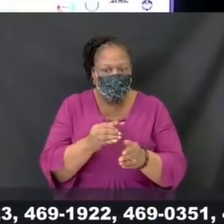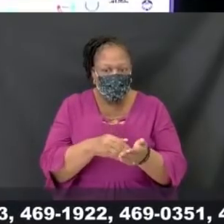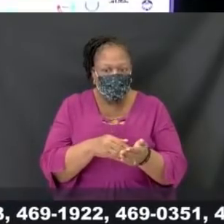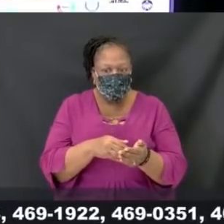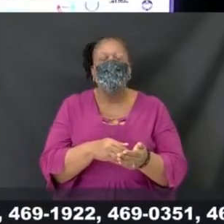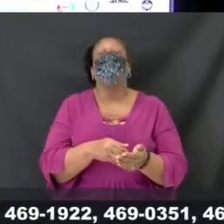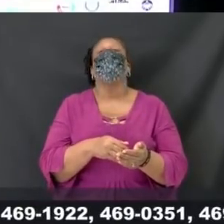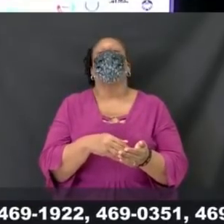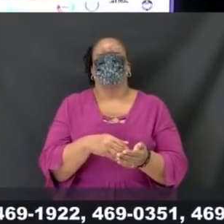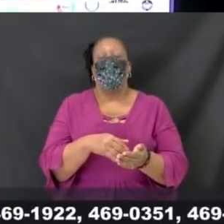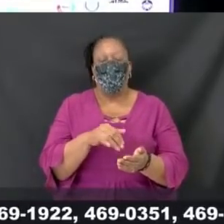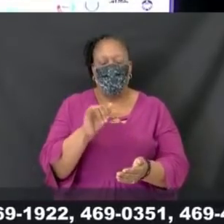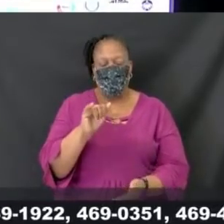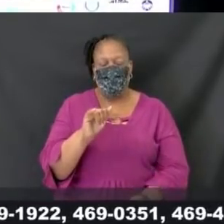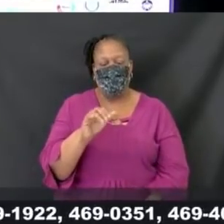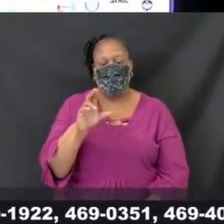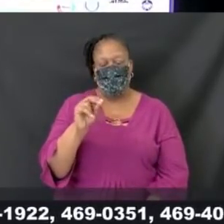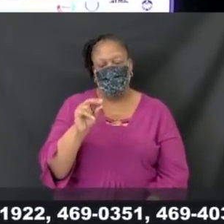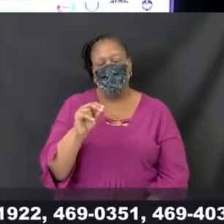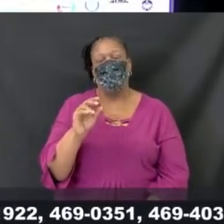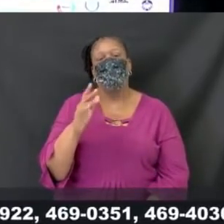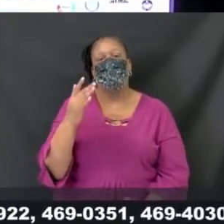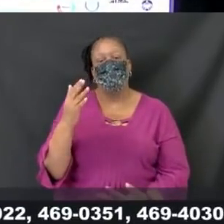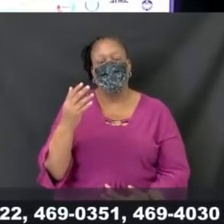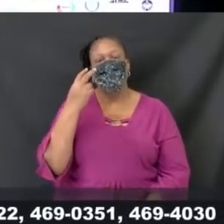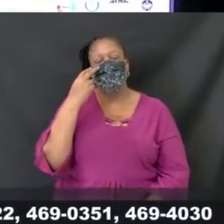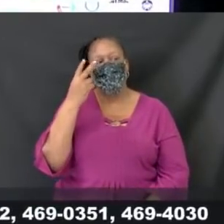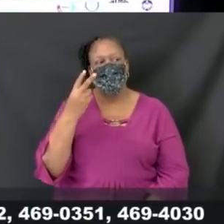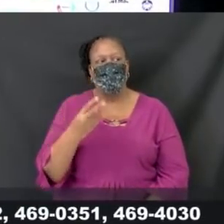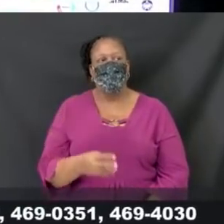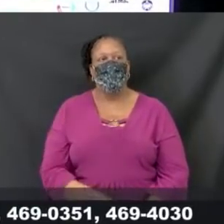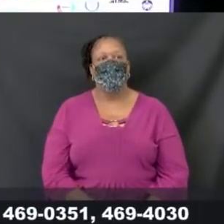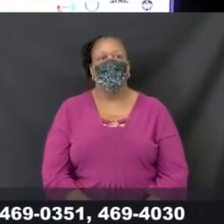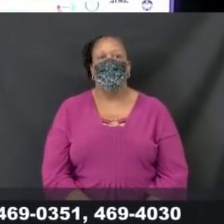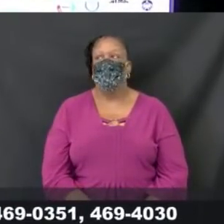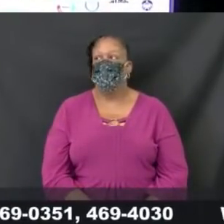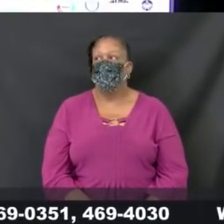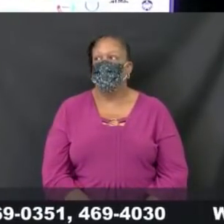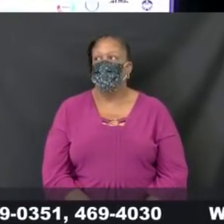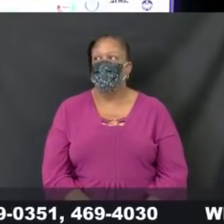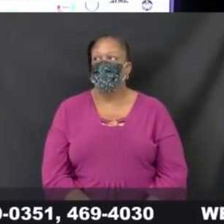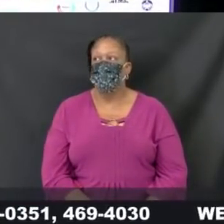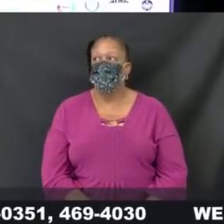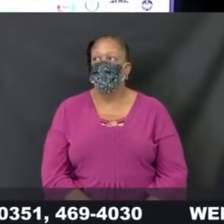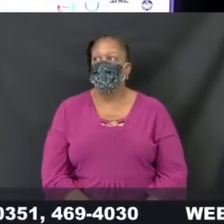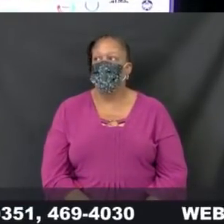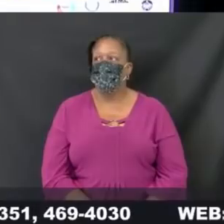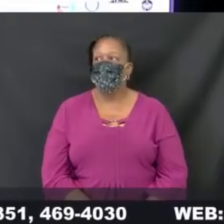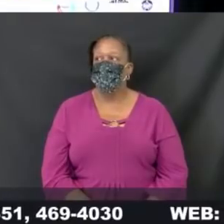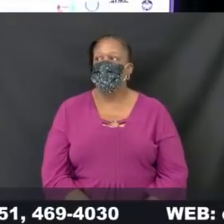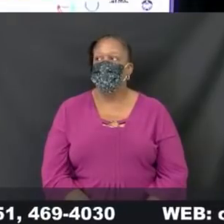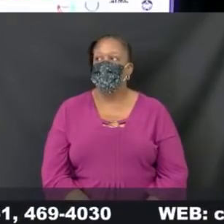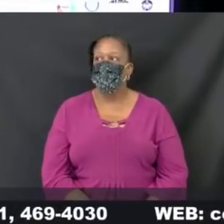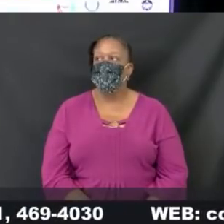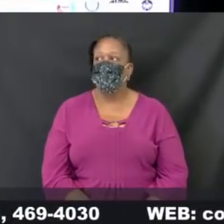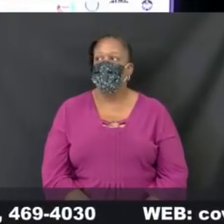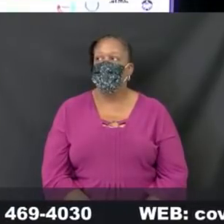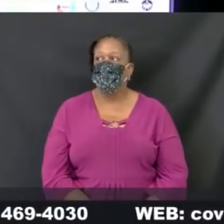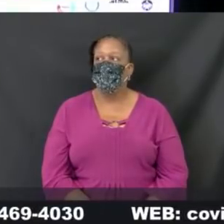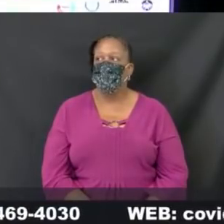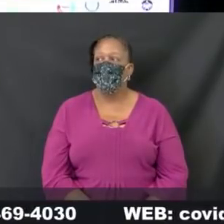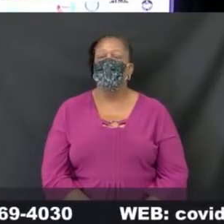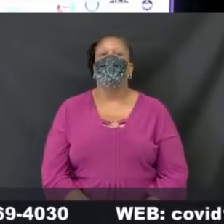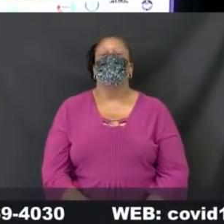where she outlined the recommendations from the Cabinet or the approval of the cabinet for persons to be able to